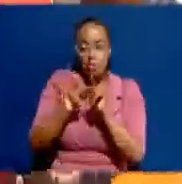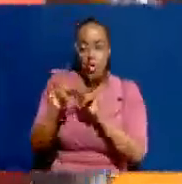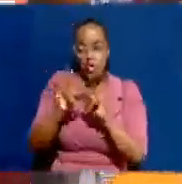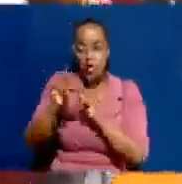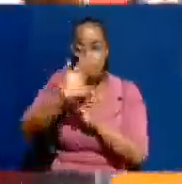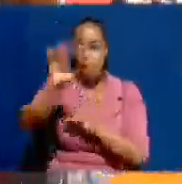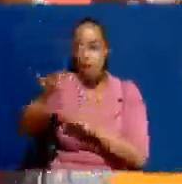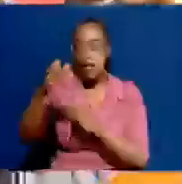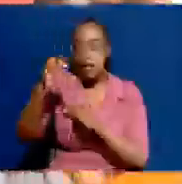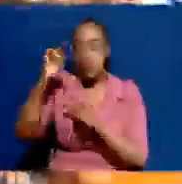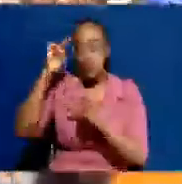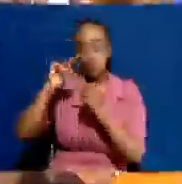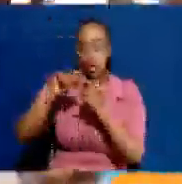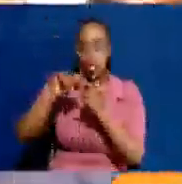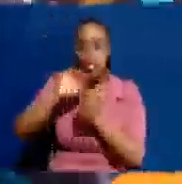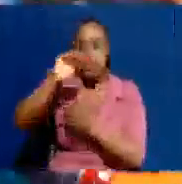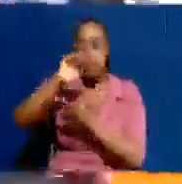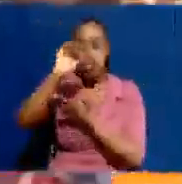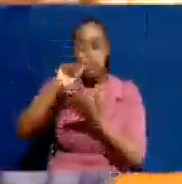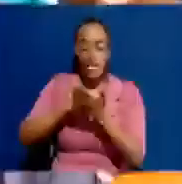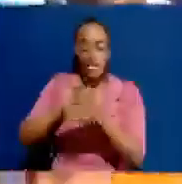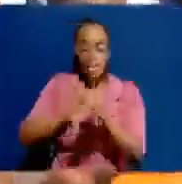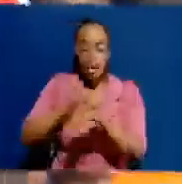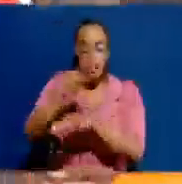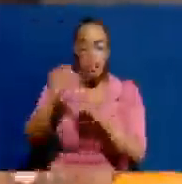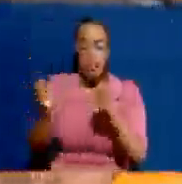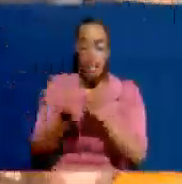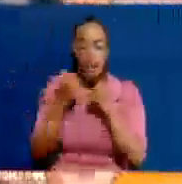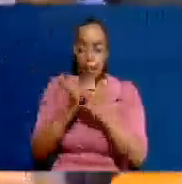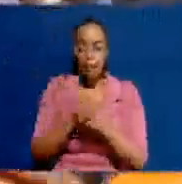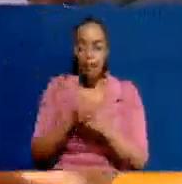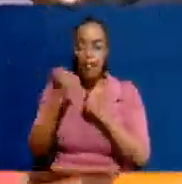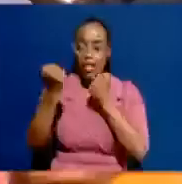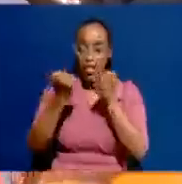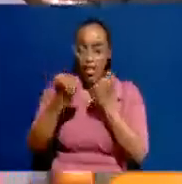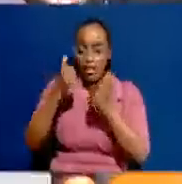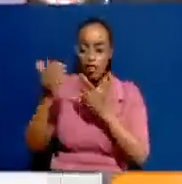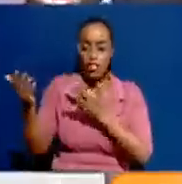was headed towards the town center at the time of the incident.